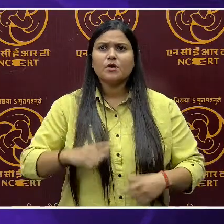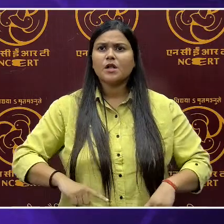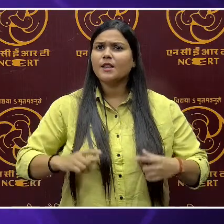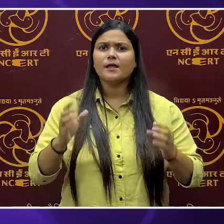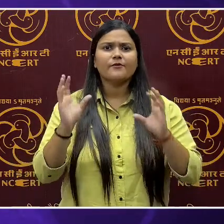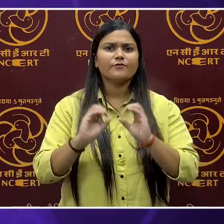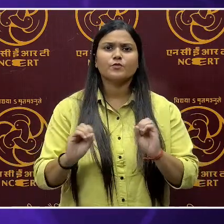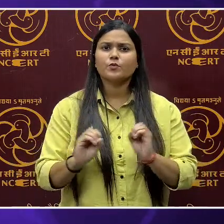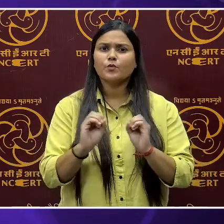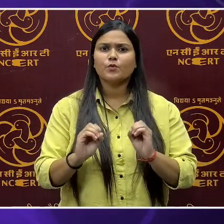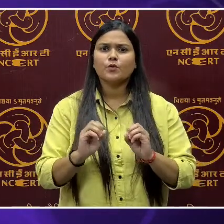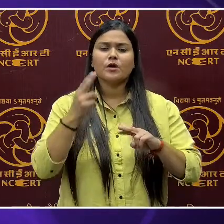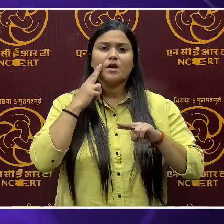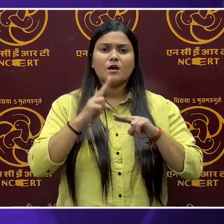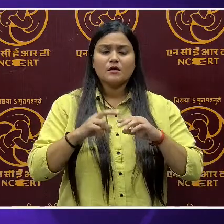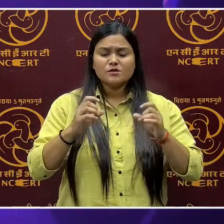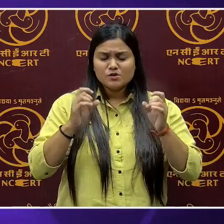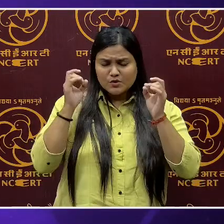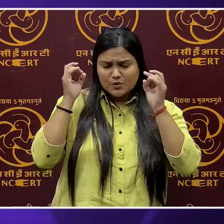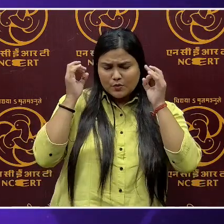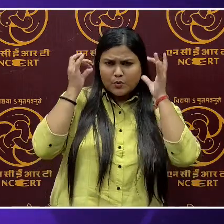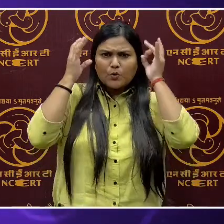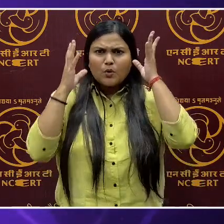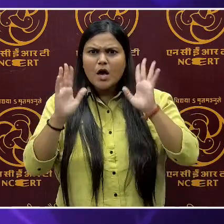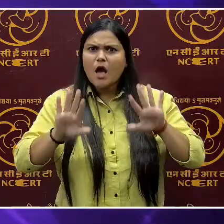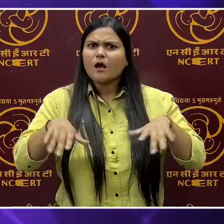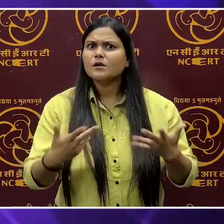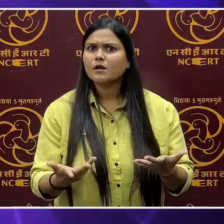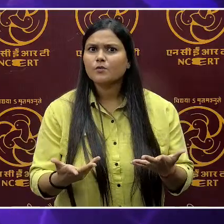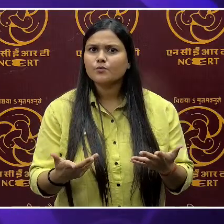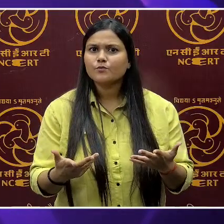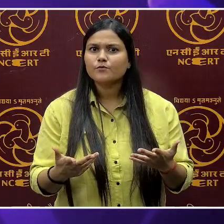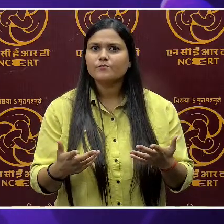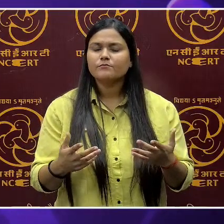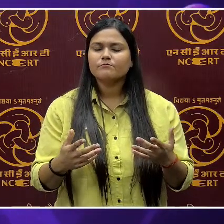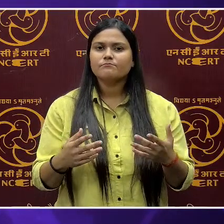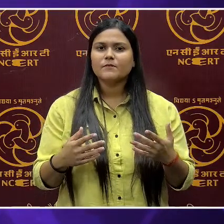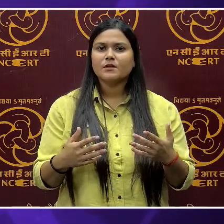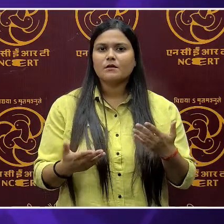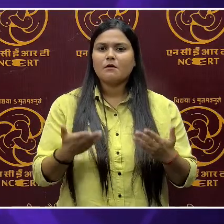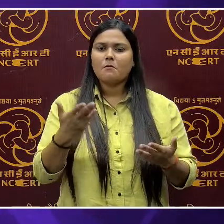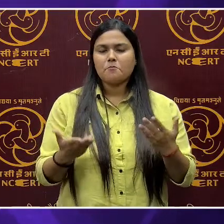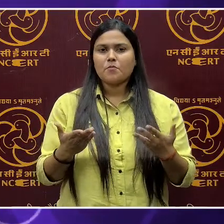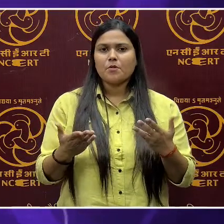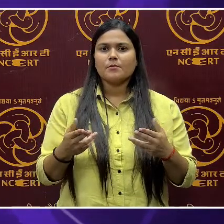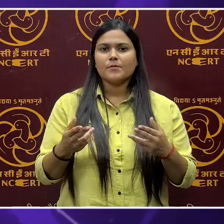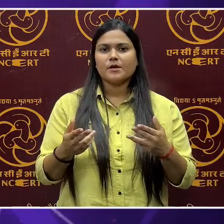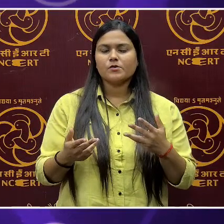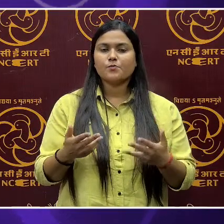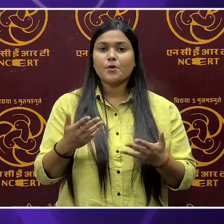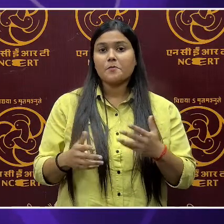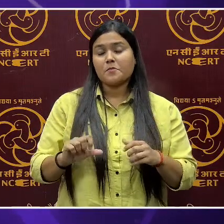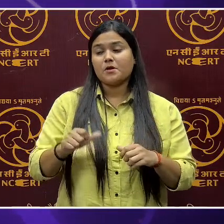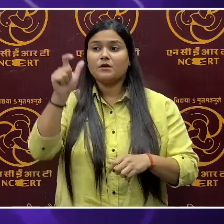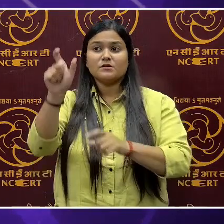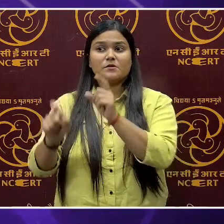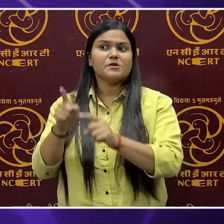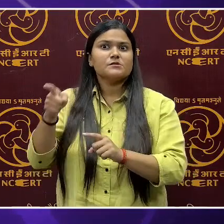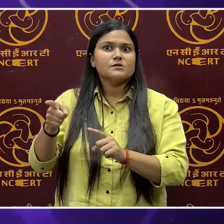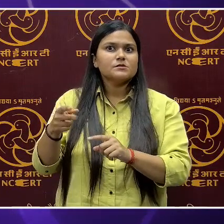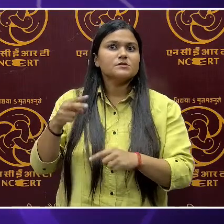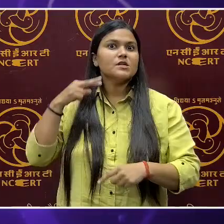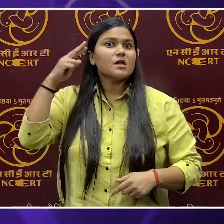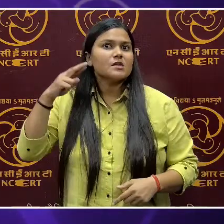somebody has done something wrong. That's the reason I am not getting any water. Yes, because